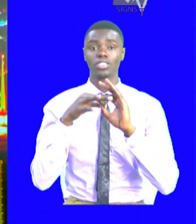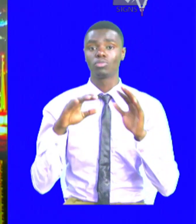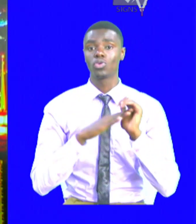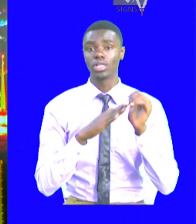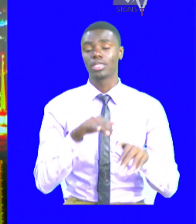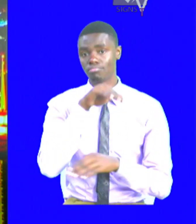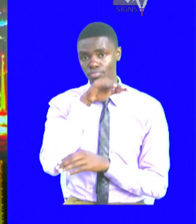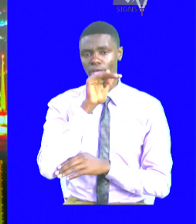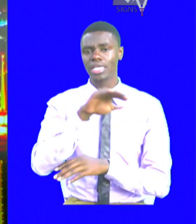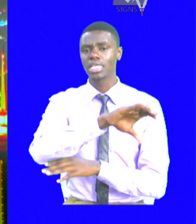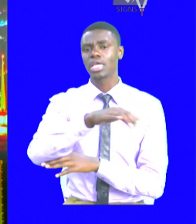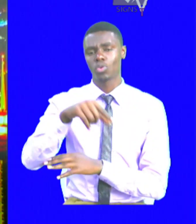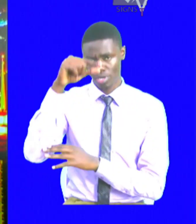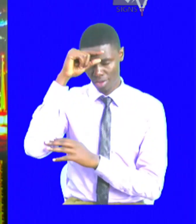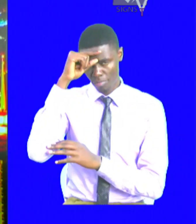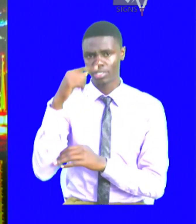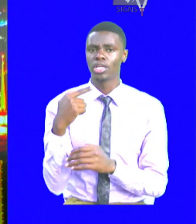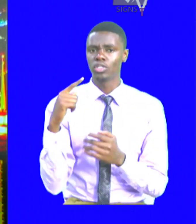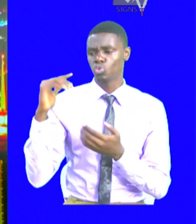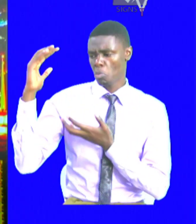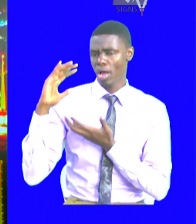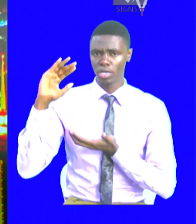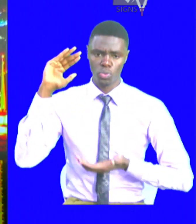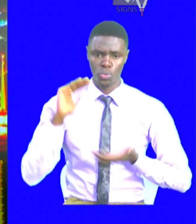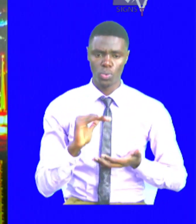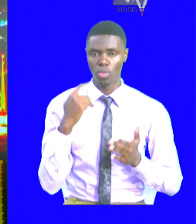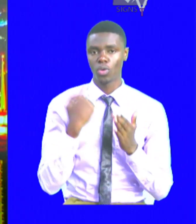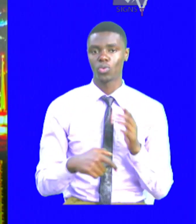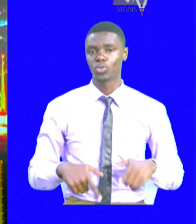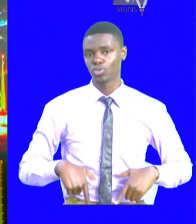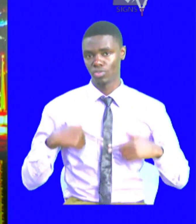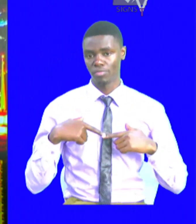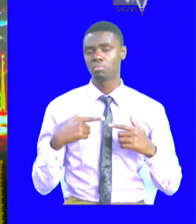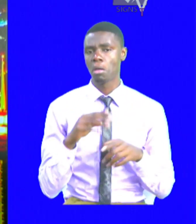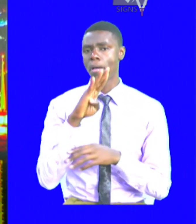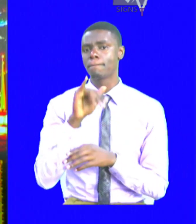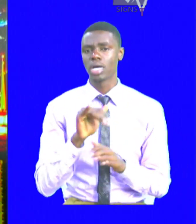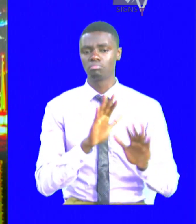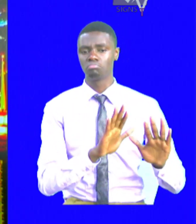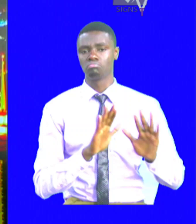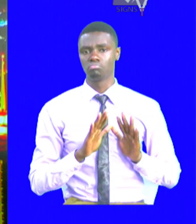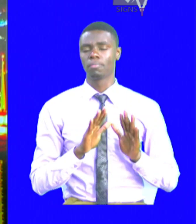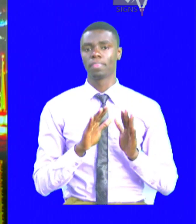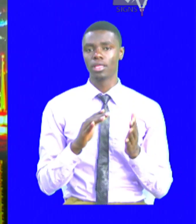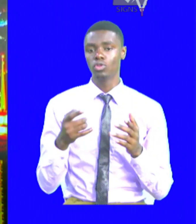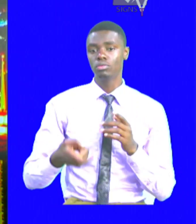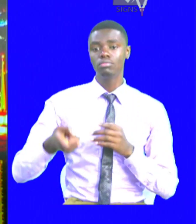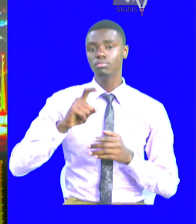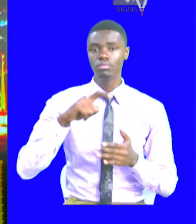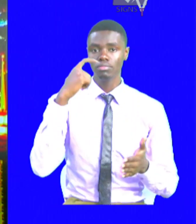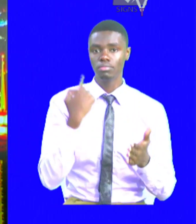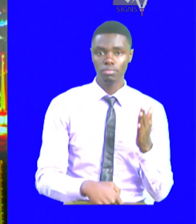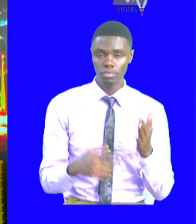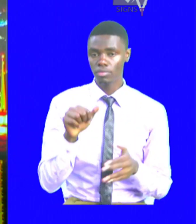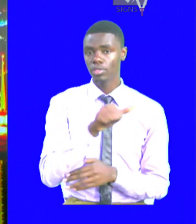is asking county governments to ease the burden of the cost of living by resisting the urge to increase levies and